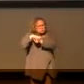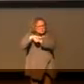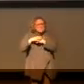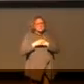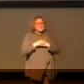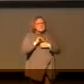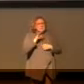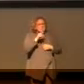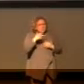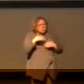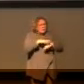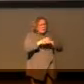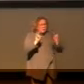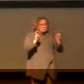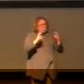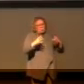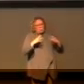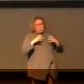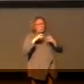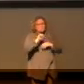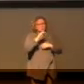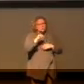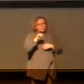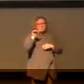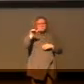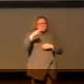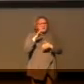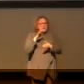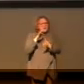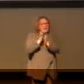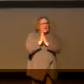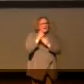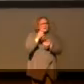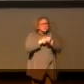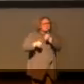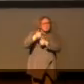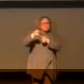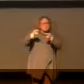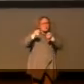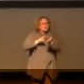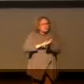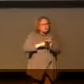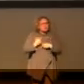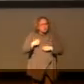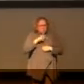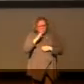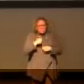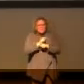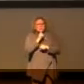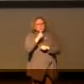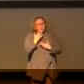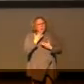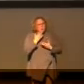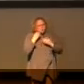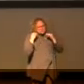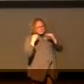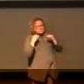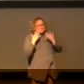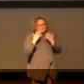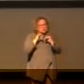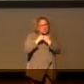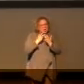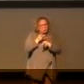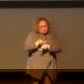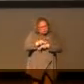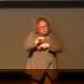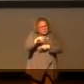off shift, then certainly reach out to the charge nurse. We will make sure that, we can help you through care delivery for that